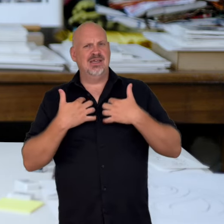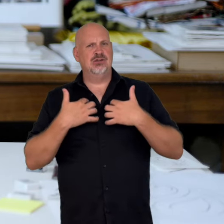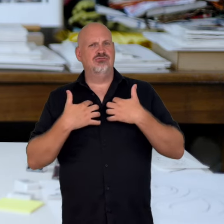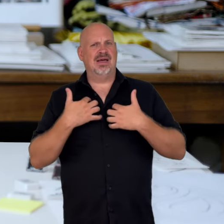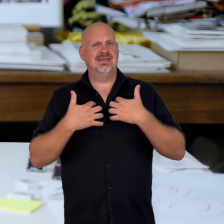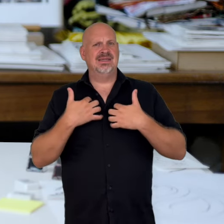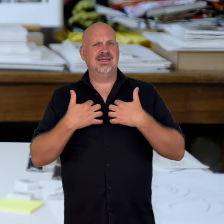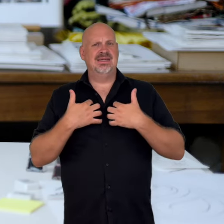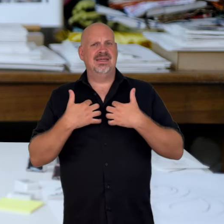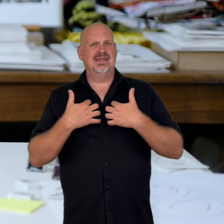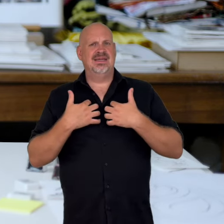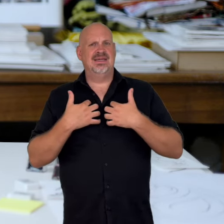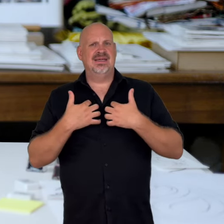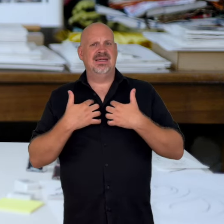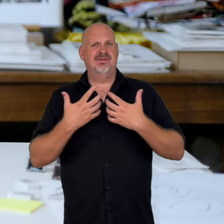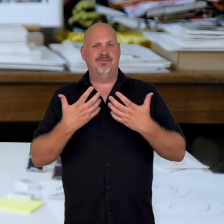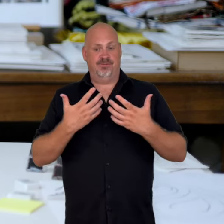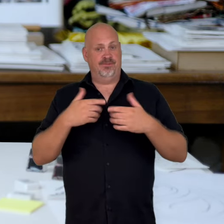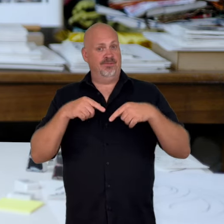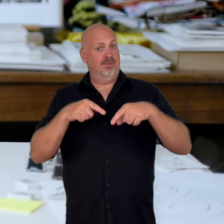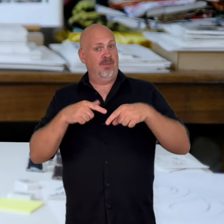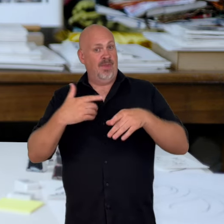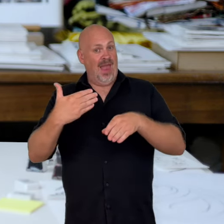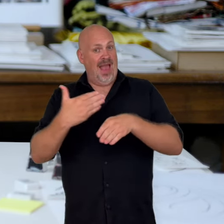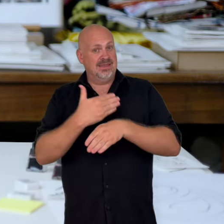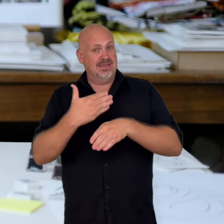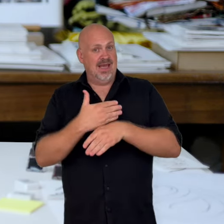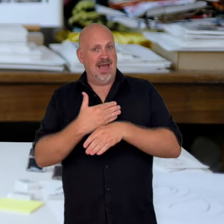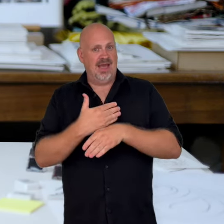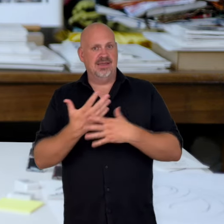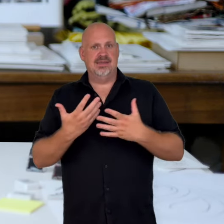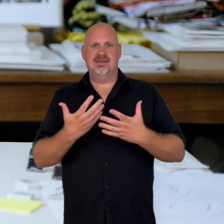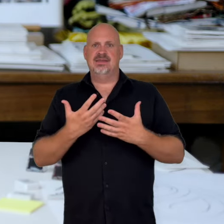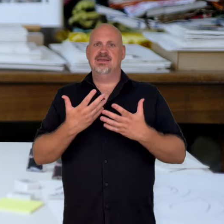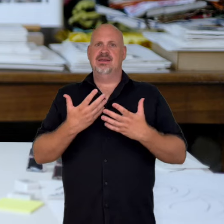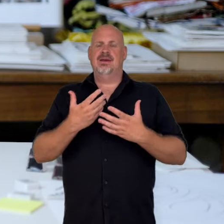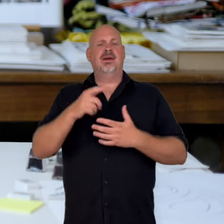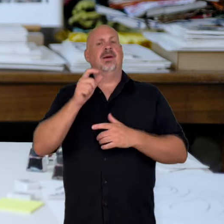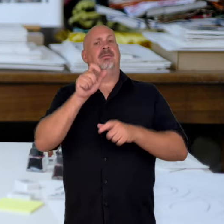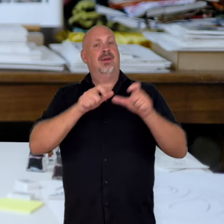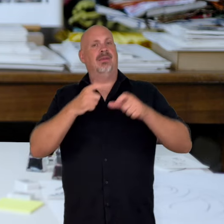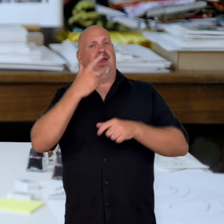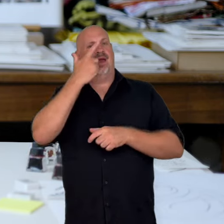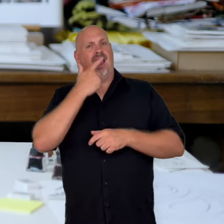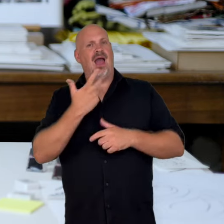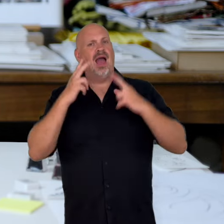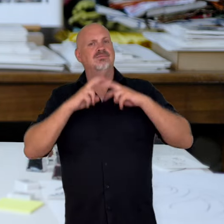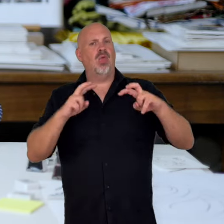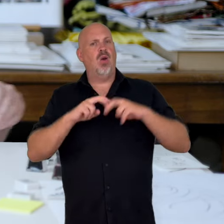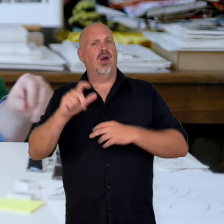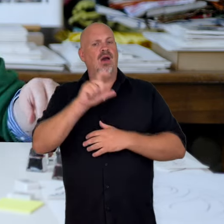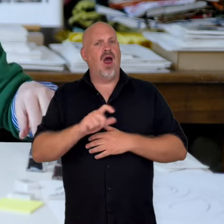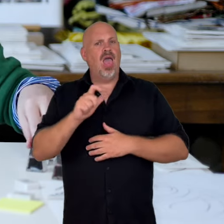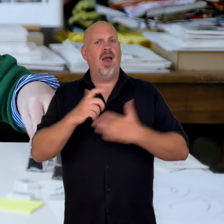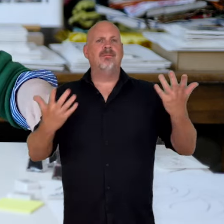the feel of this. And then you can have a little mini break from it and come back to it at a later